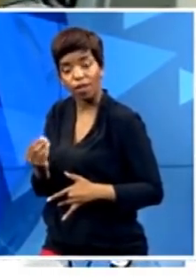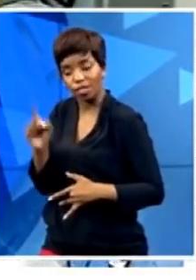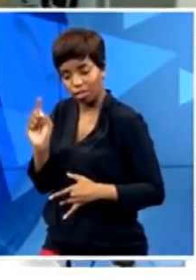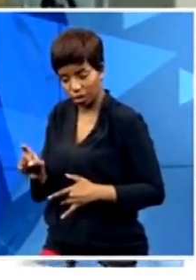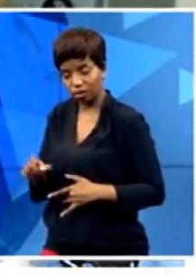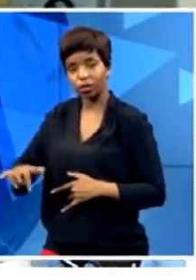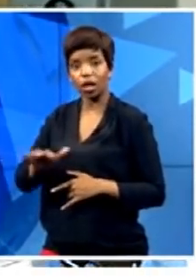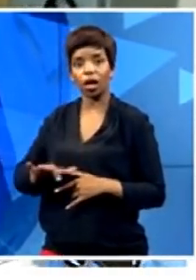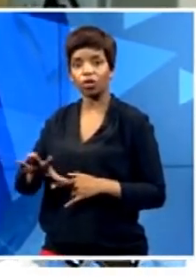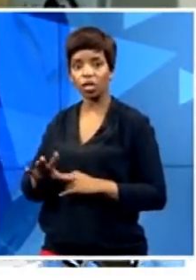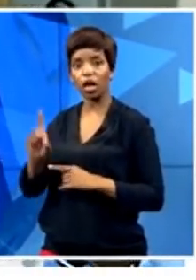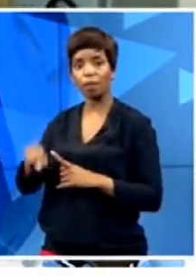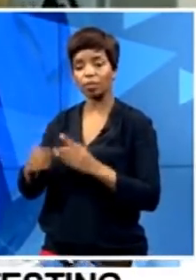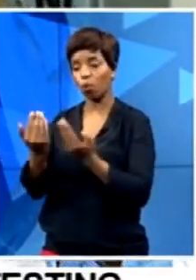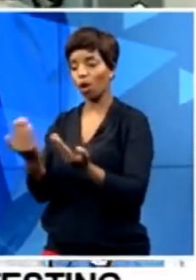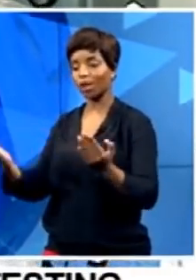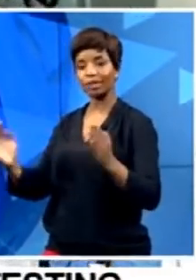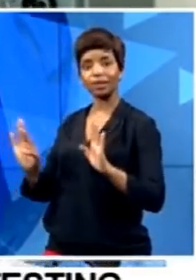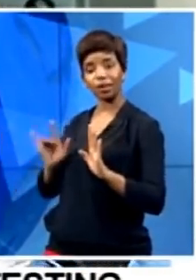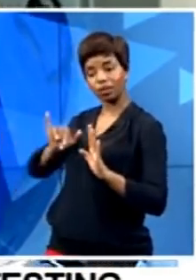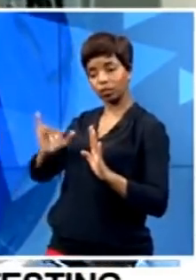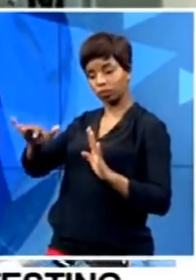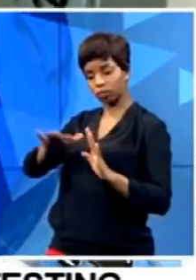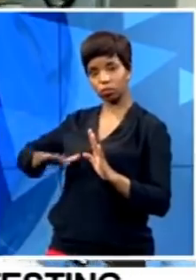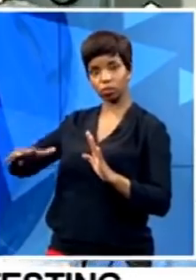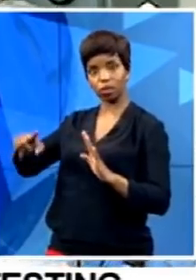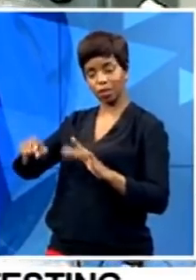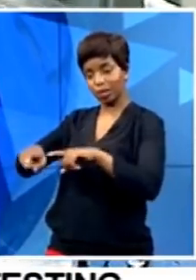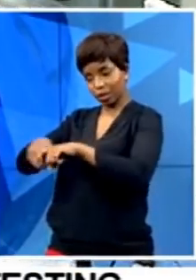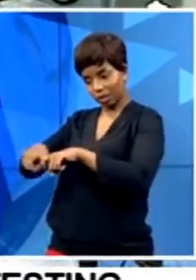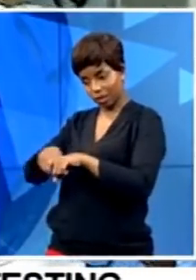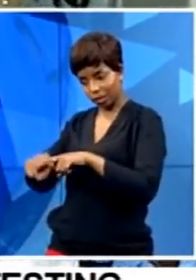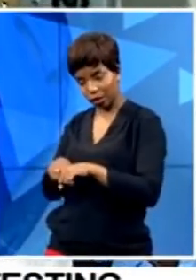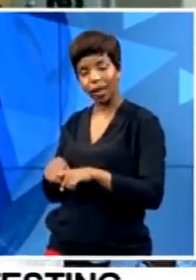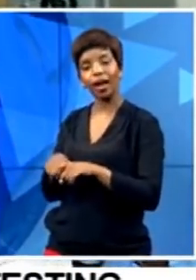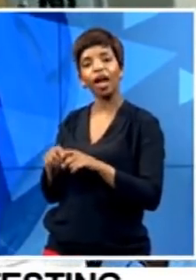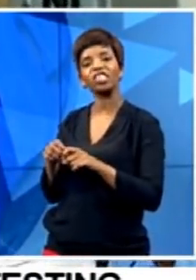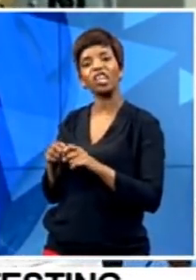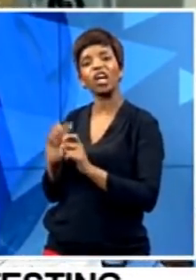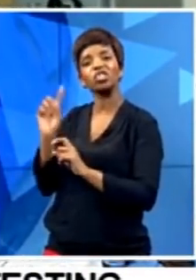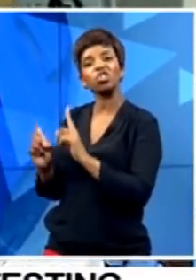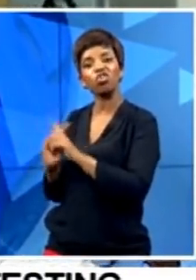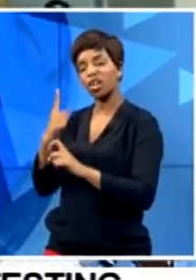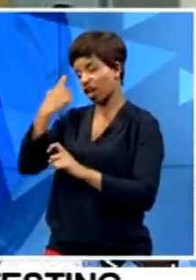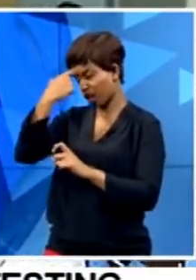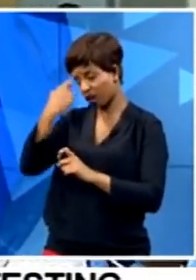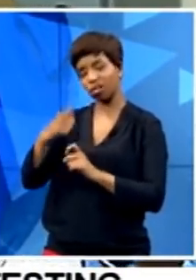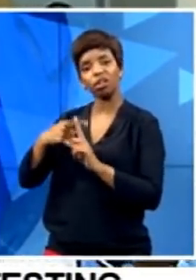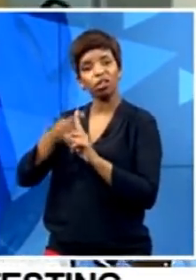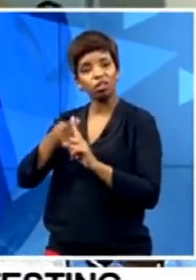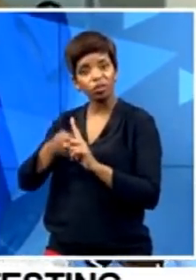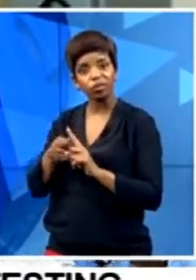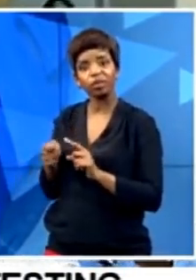massive screening and testing at the same time. So we are in that space. We're basically looking at that, but of course we want to